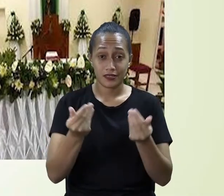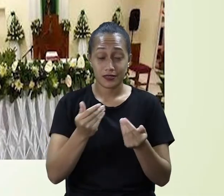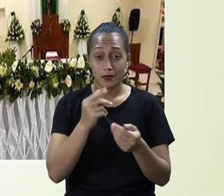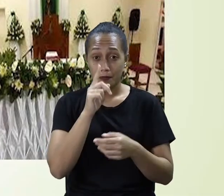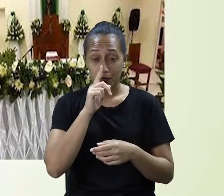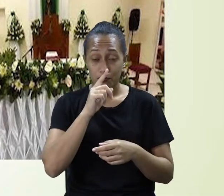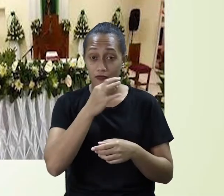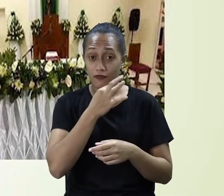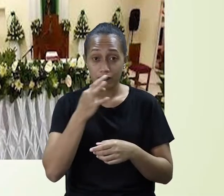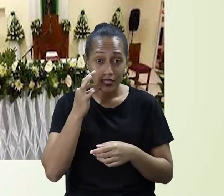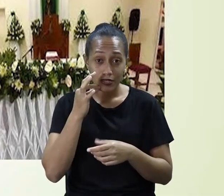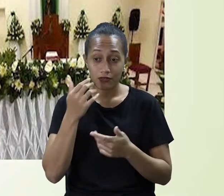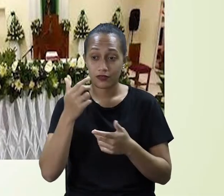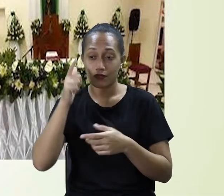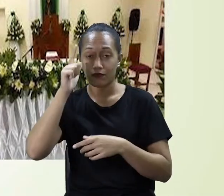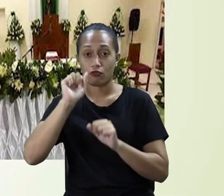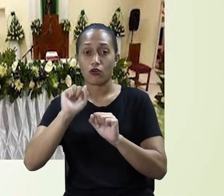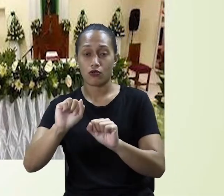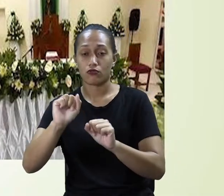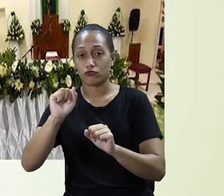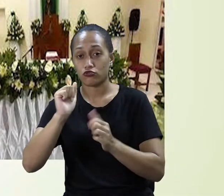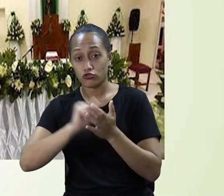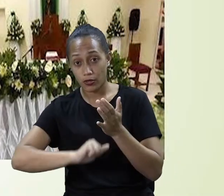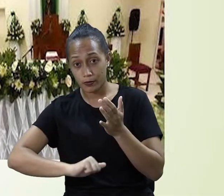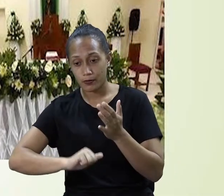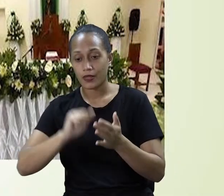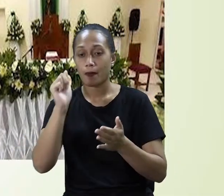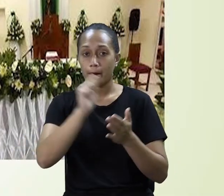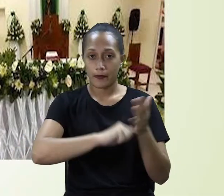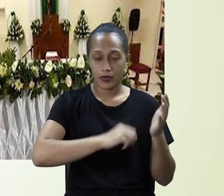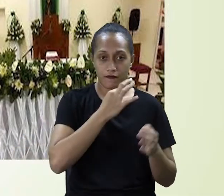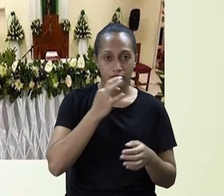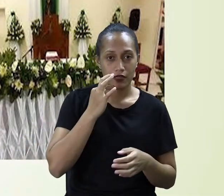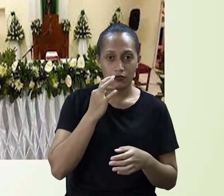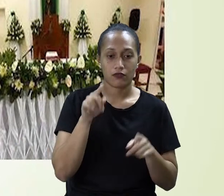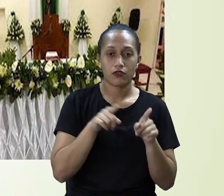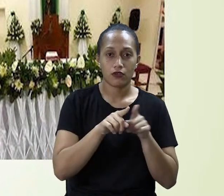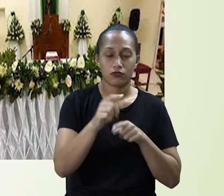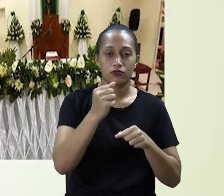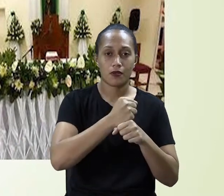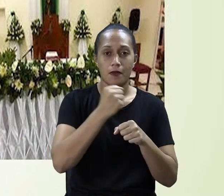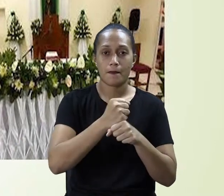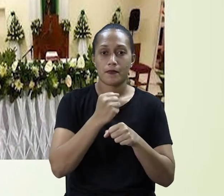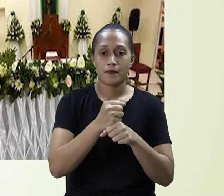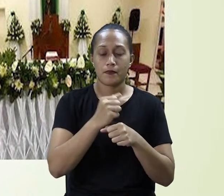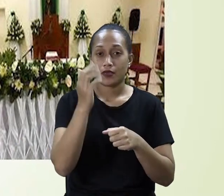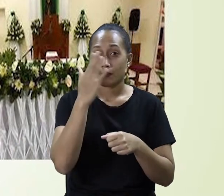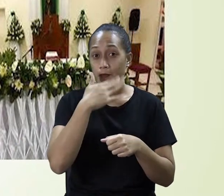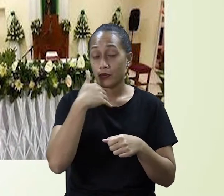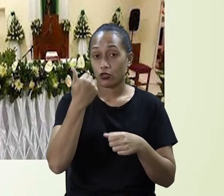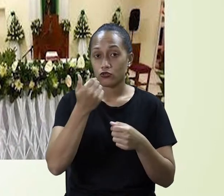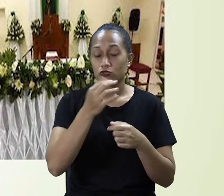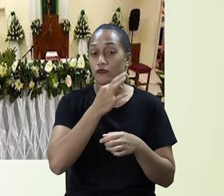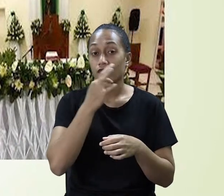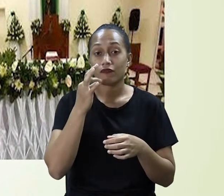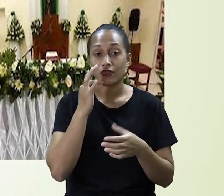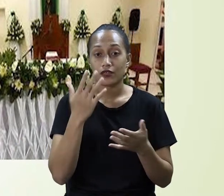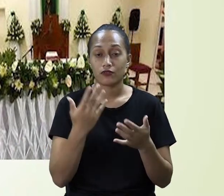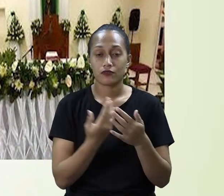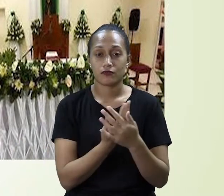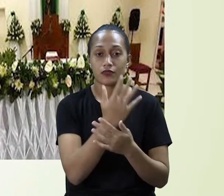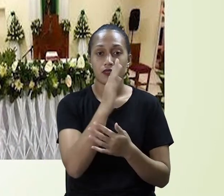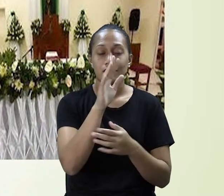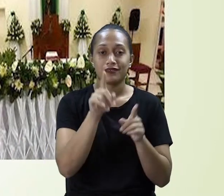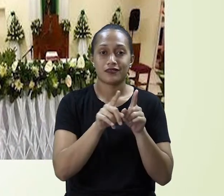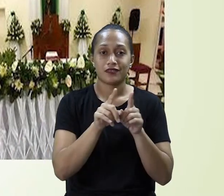flowers. They also make and sell artistic arrangement of flowers and plants, such as bouquets to decorate